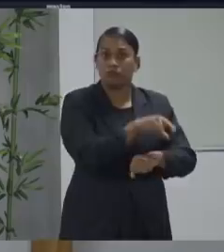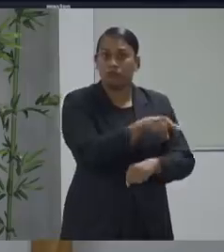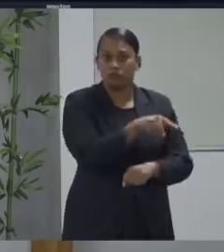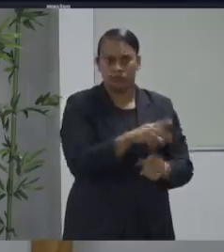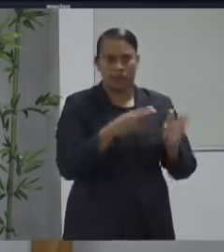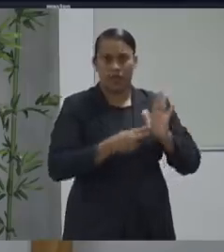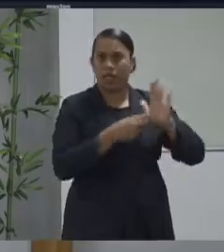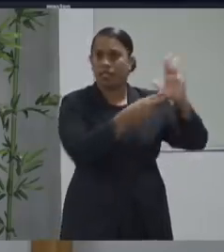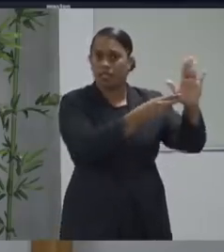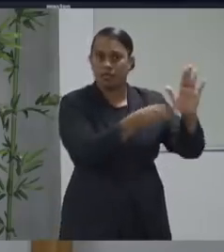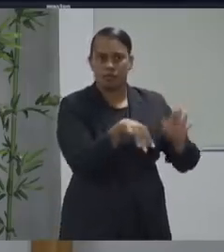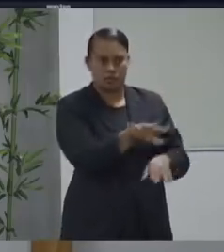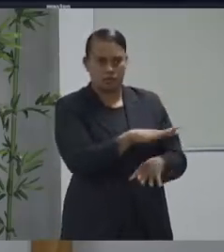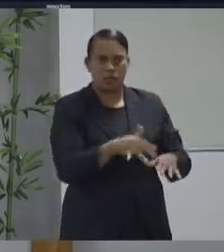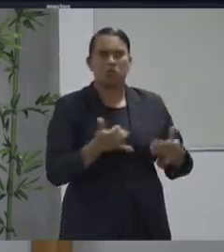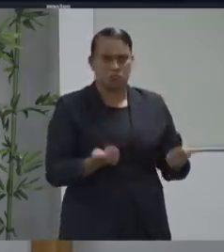lockdown.